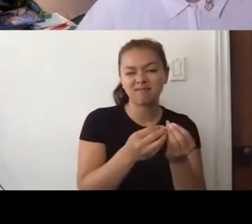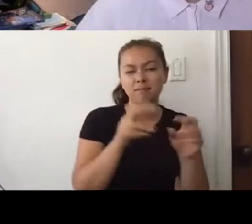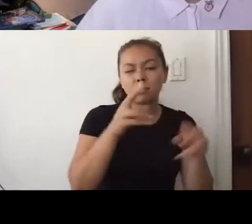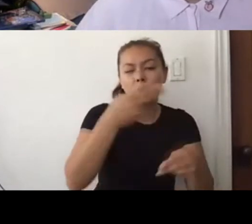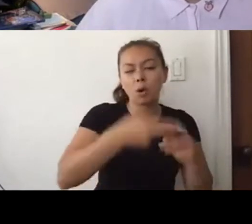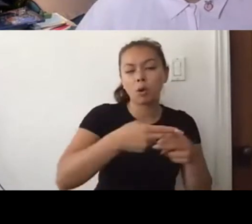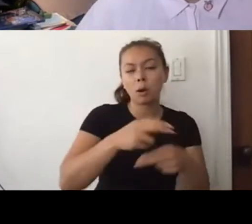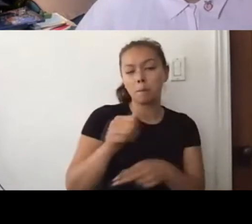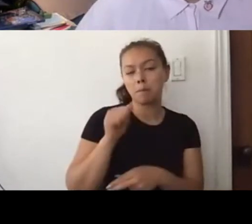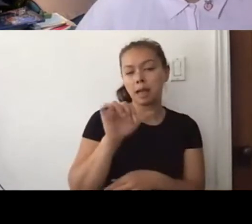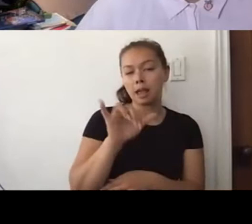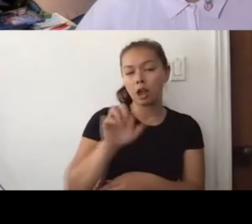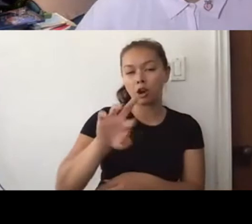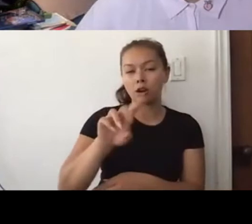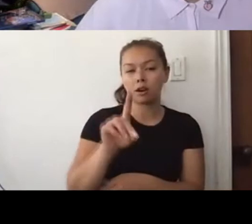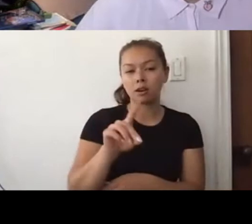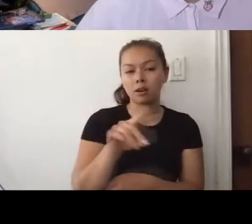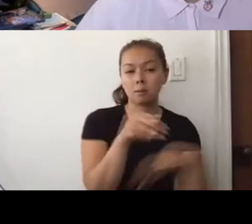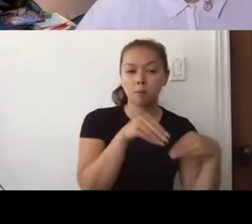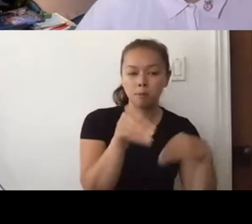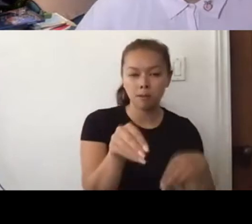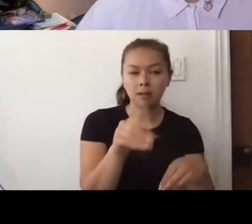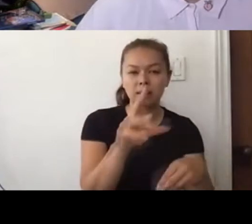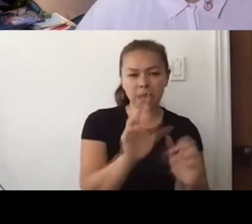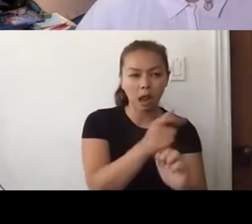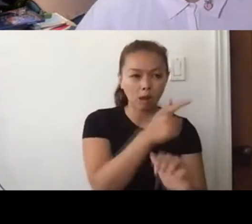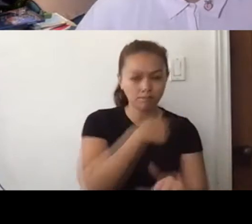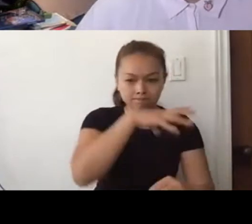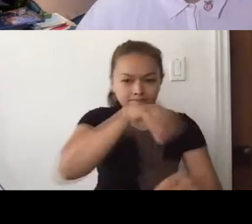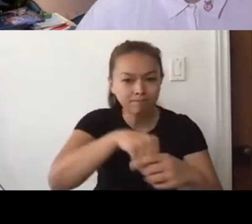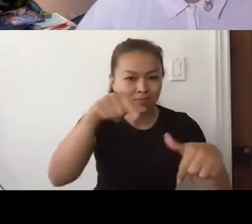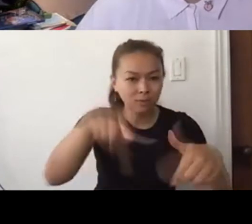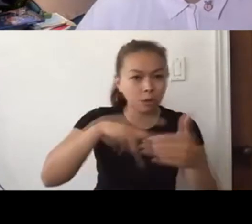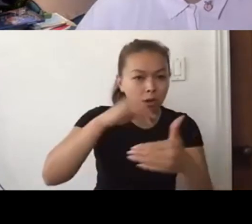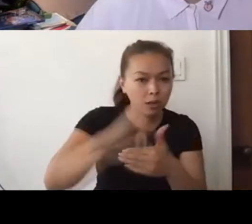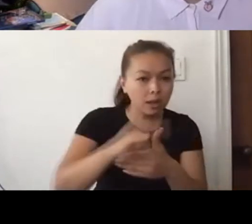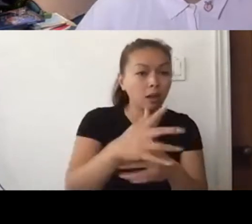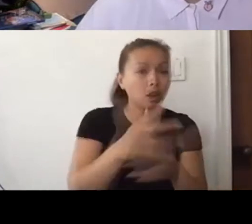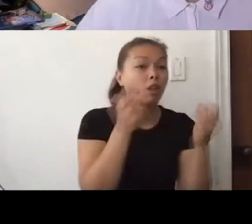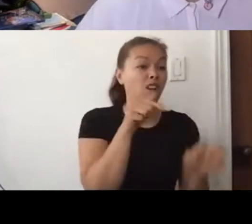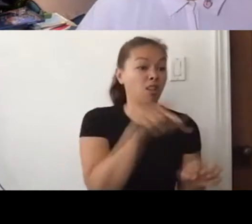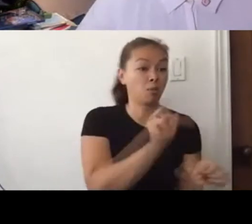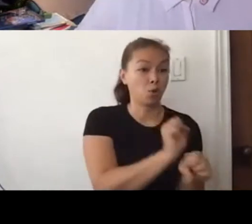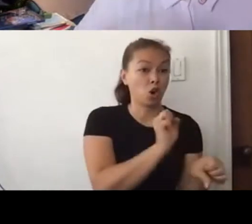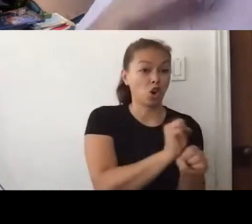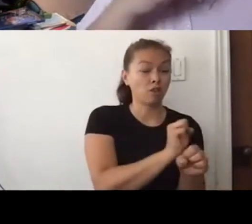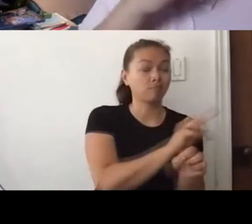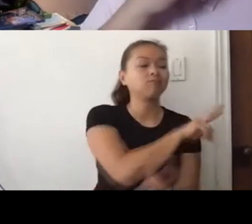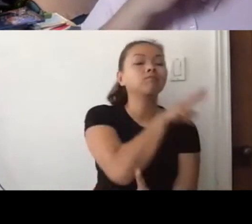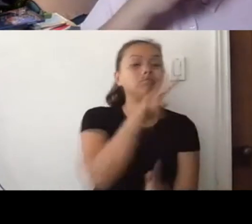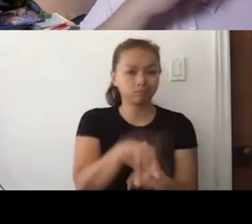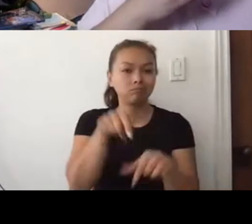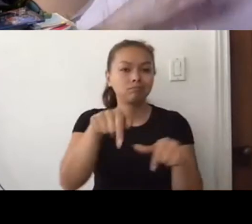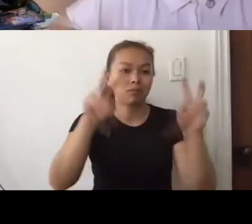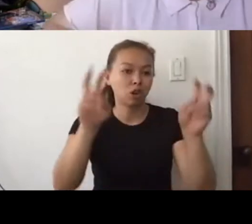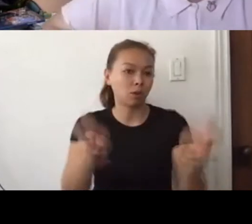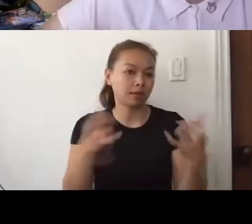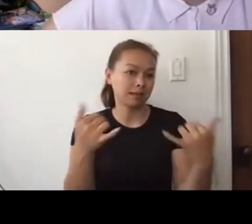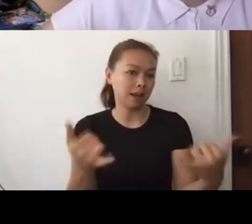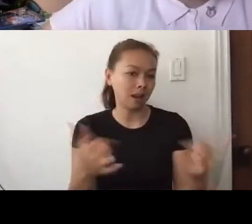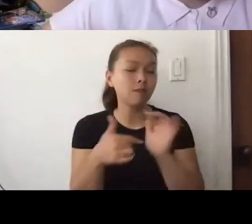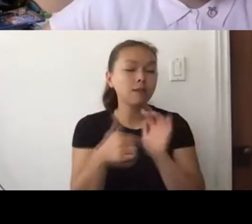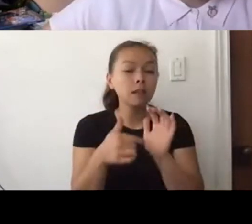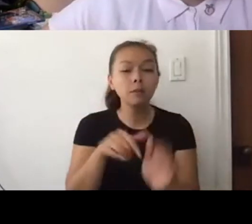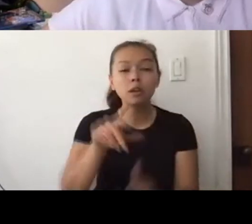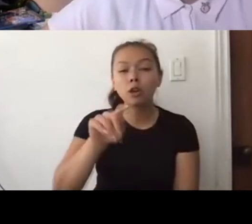in this project. And a lot of our work focuses on some of the topics that we'll be talking about today. So unlearning toxic masculinity